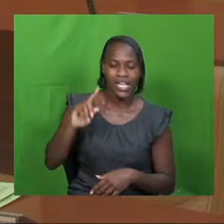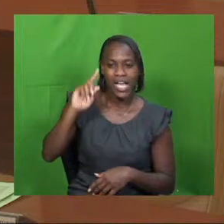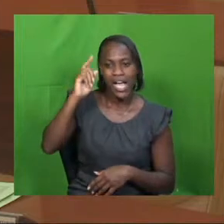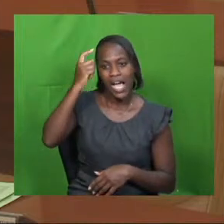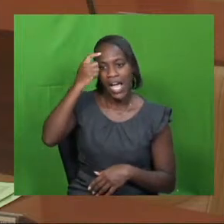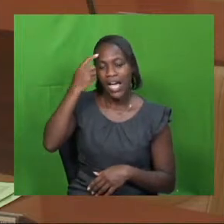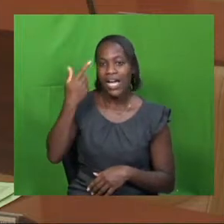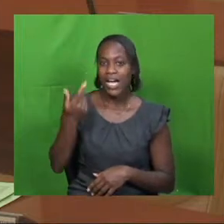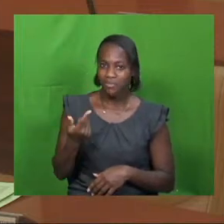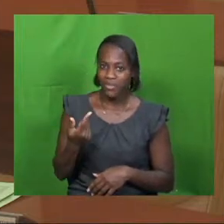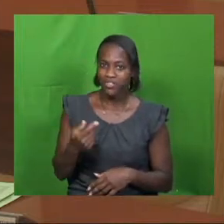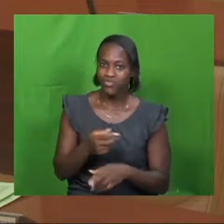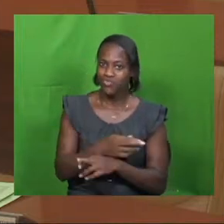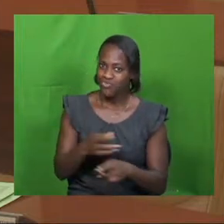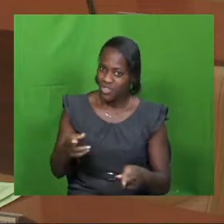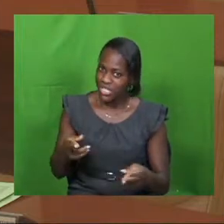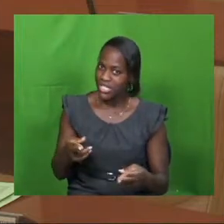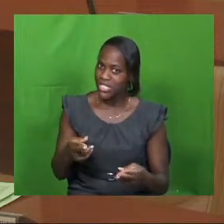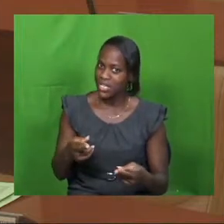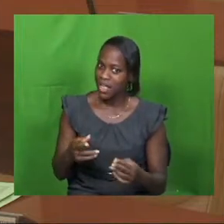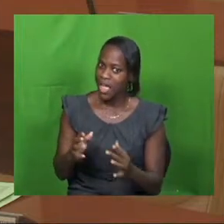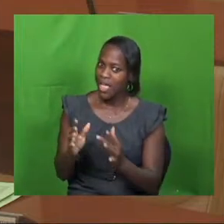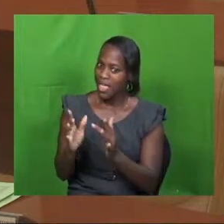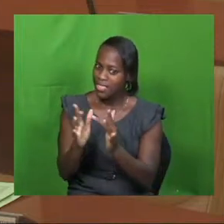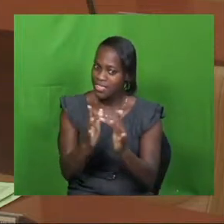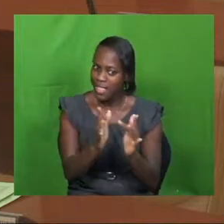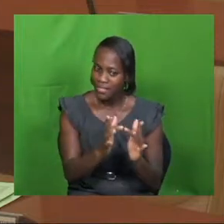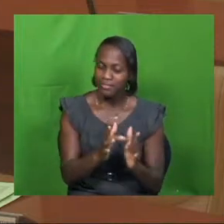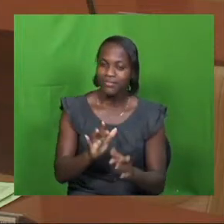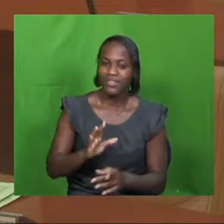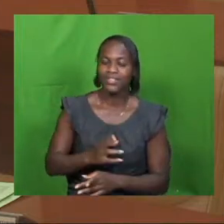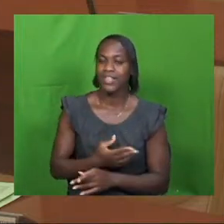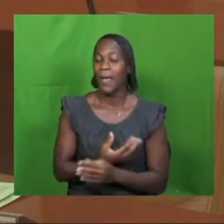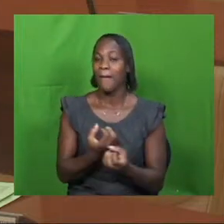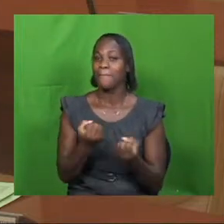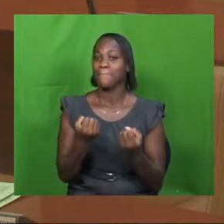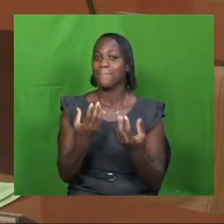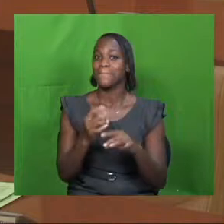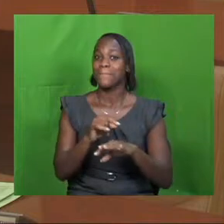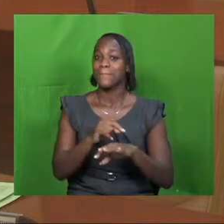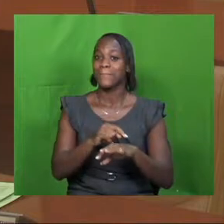to engage. And several